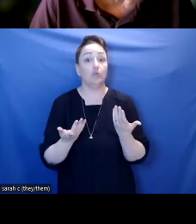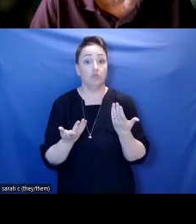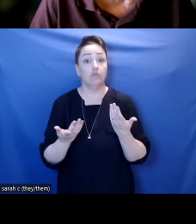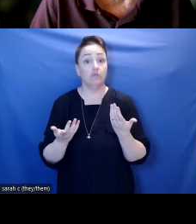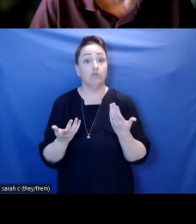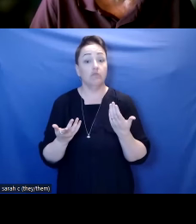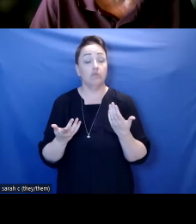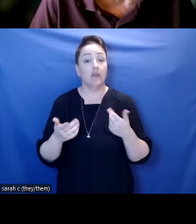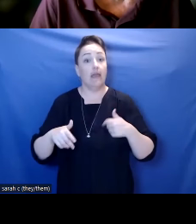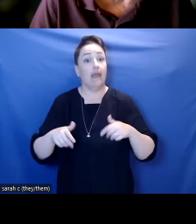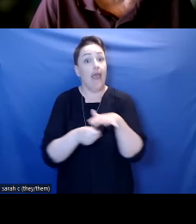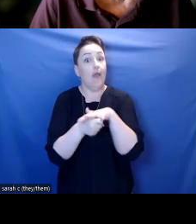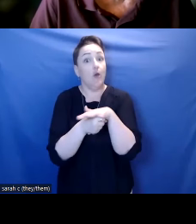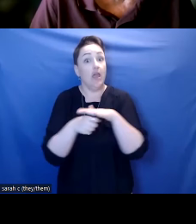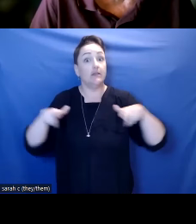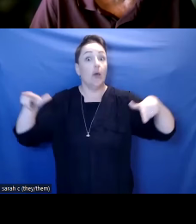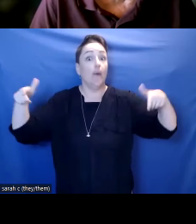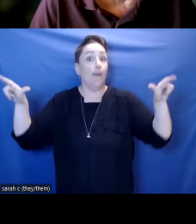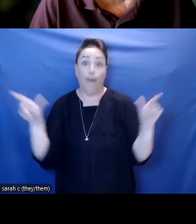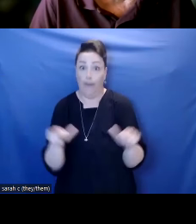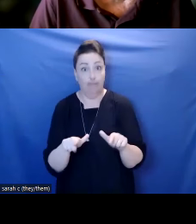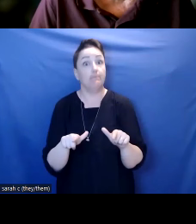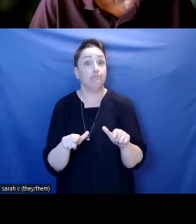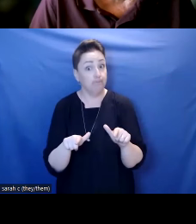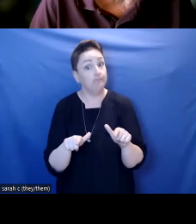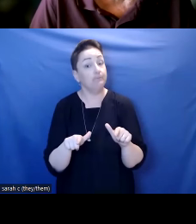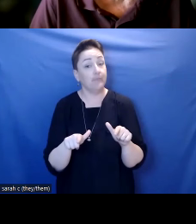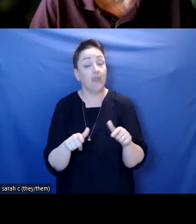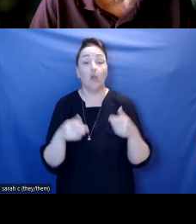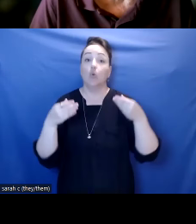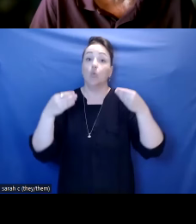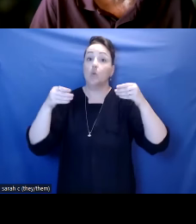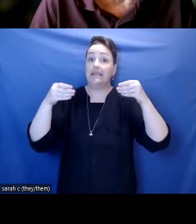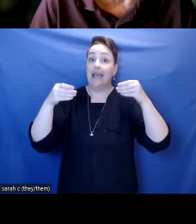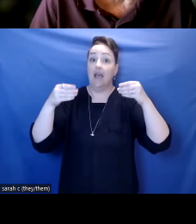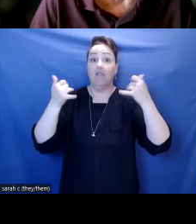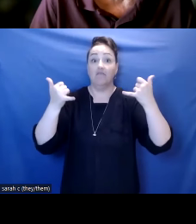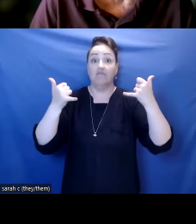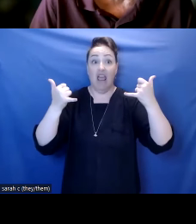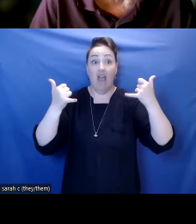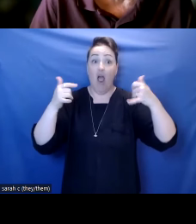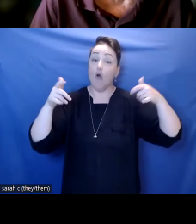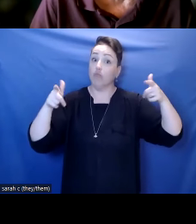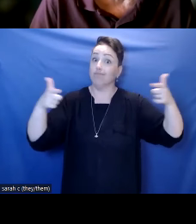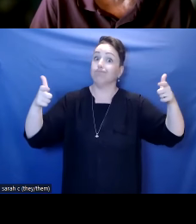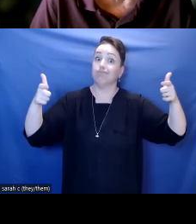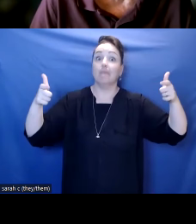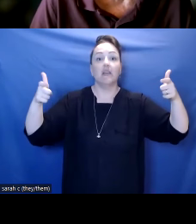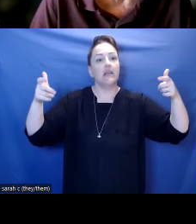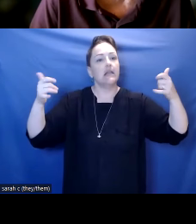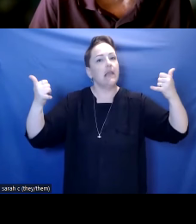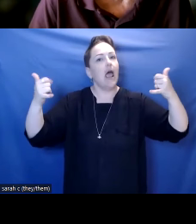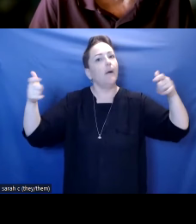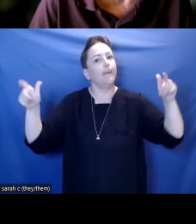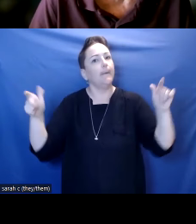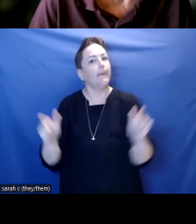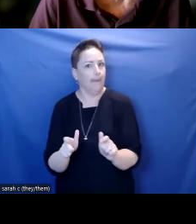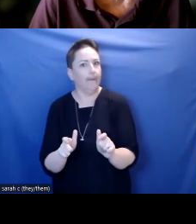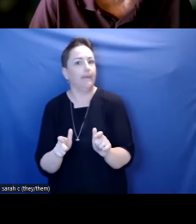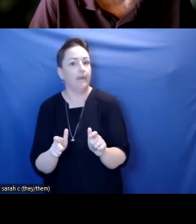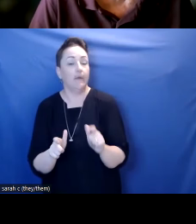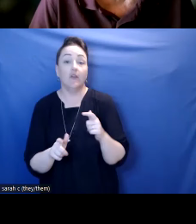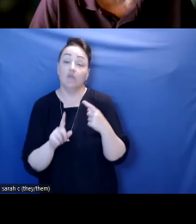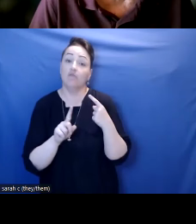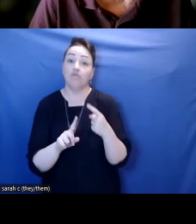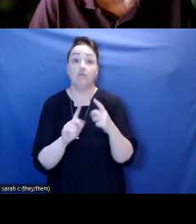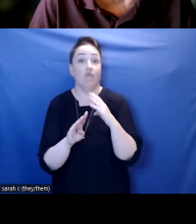fact a trend in the retail world that's moving from big boxes down to really small, particularly for urban centers, but this would be a